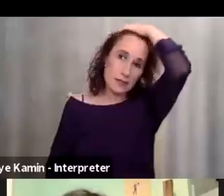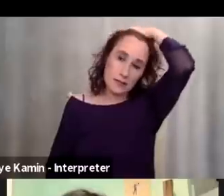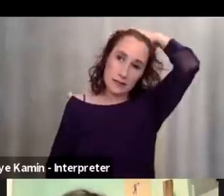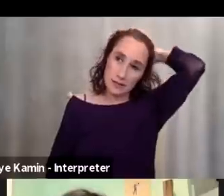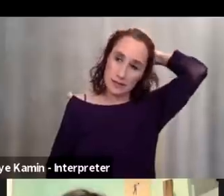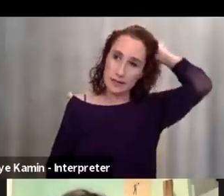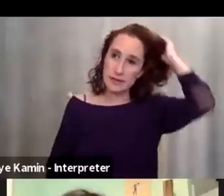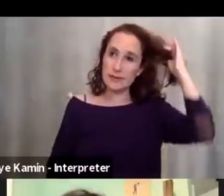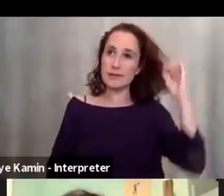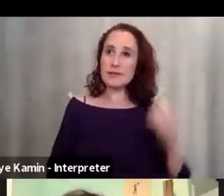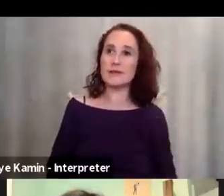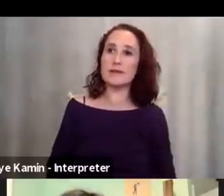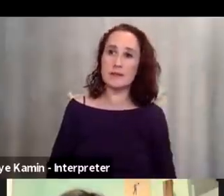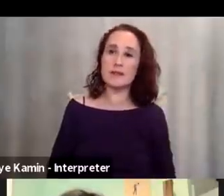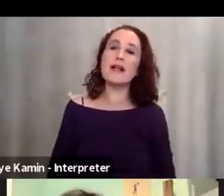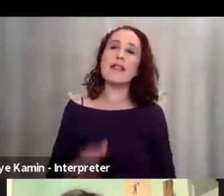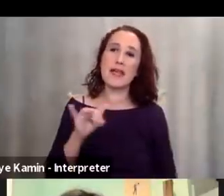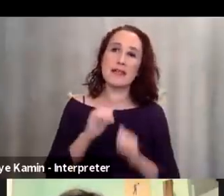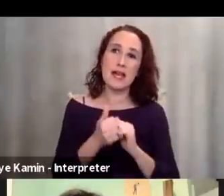that we're going to see deeper change.